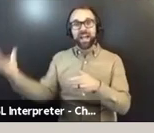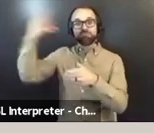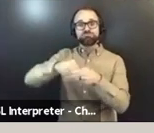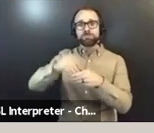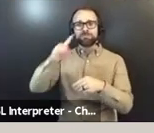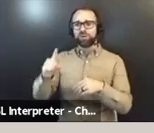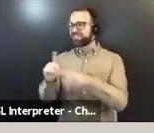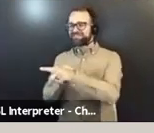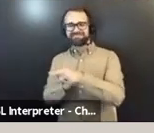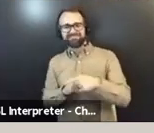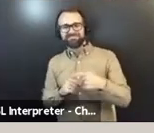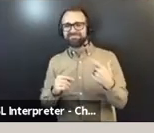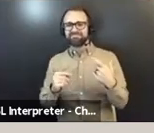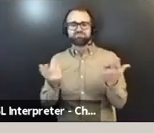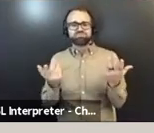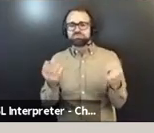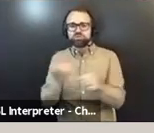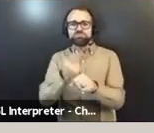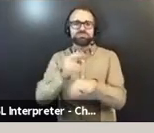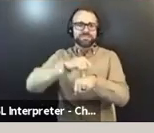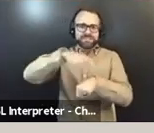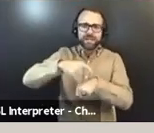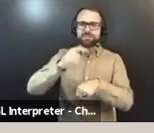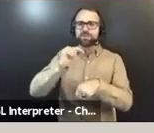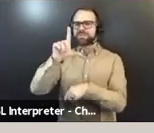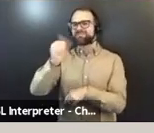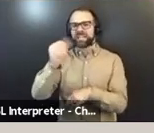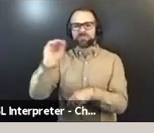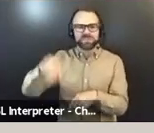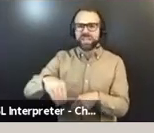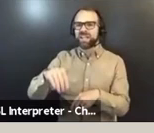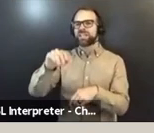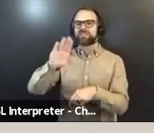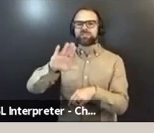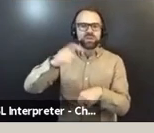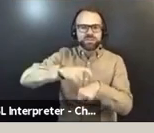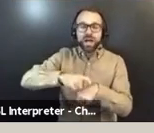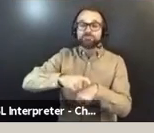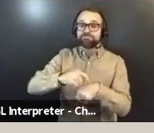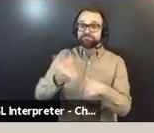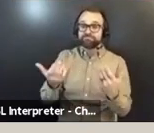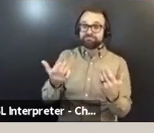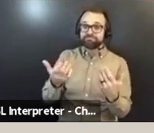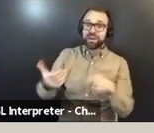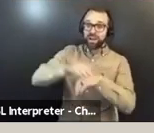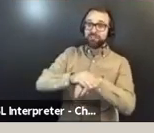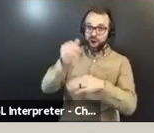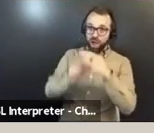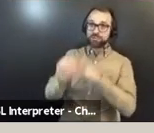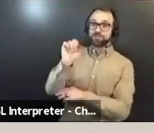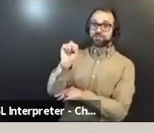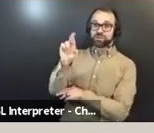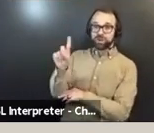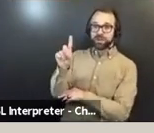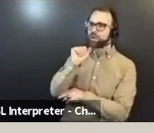time out of that, or if you dare doing that, it could be 10%, it could be 25% of your time. That is also claimable under shred, even though you haven't